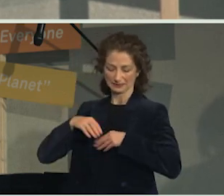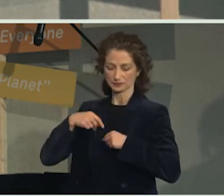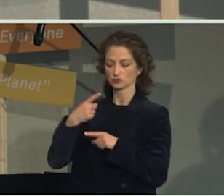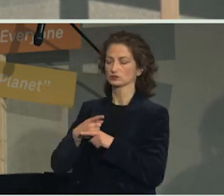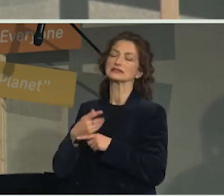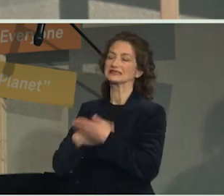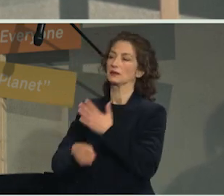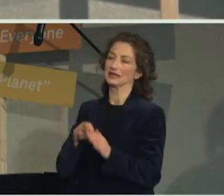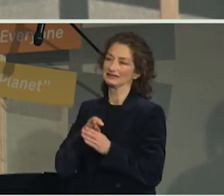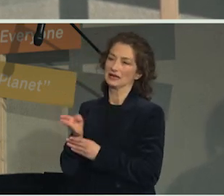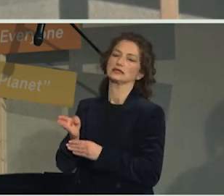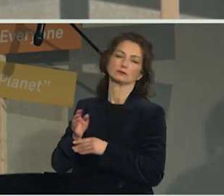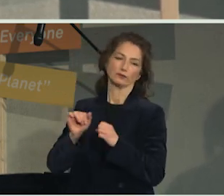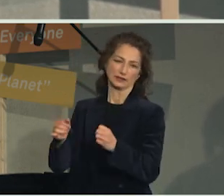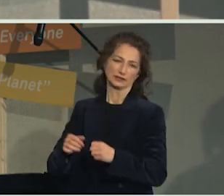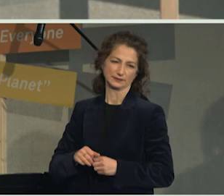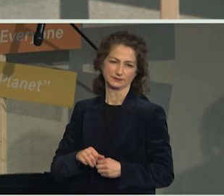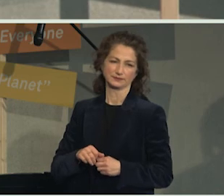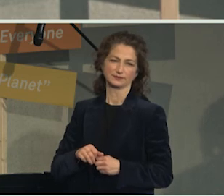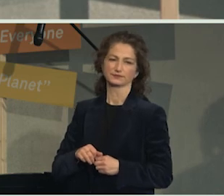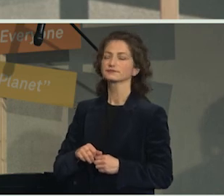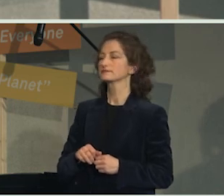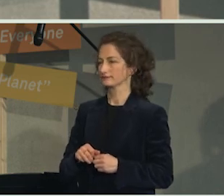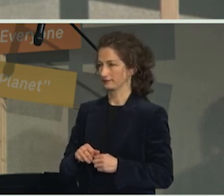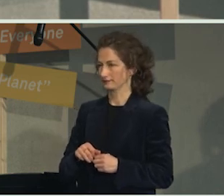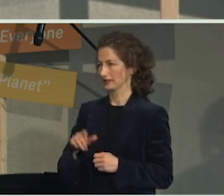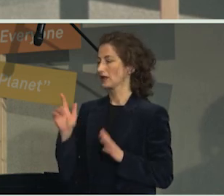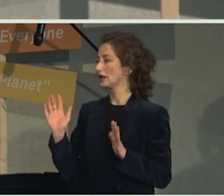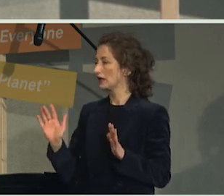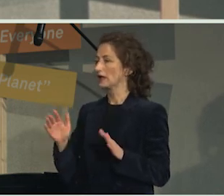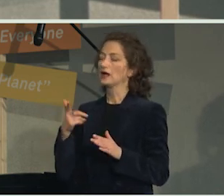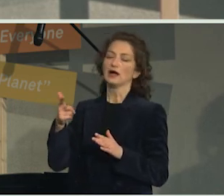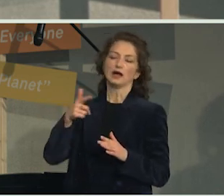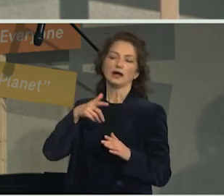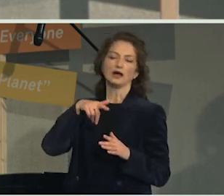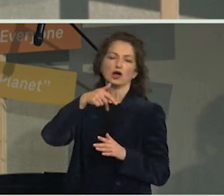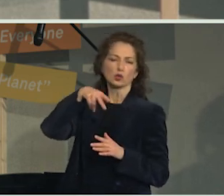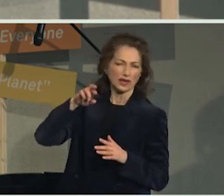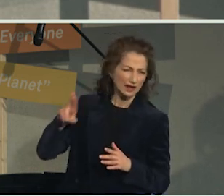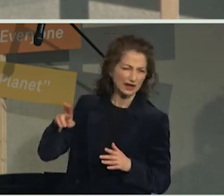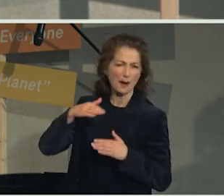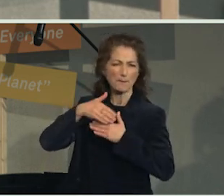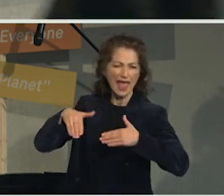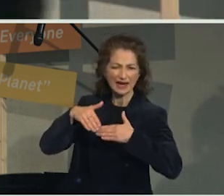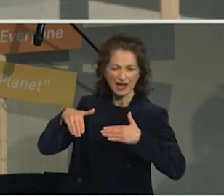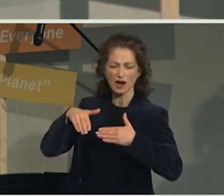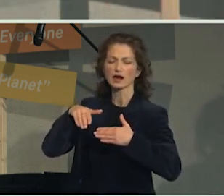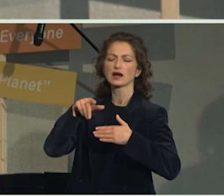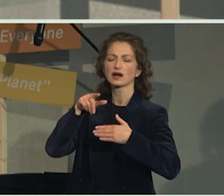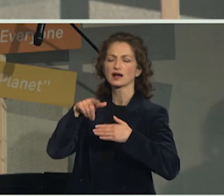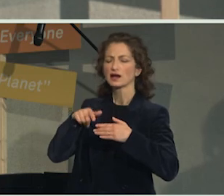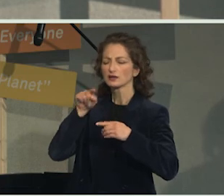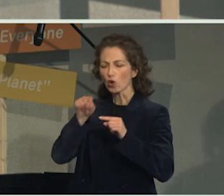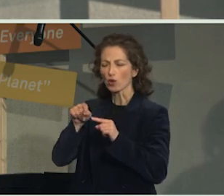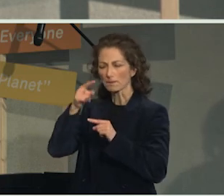movement. Yeah, amongst others, Ed was involved in projects such as queerbarrierefree.de from GLAAD and